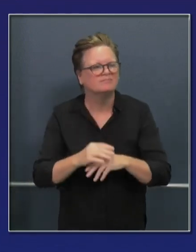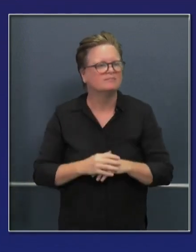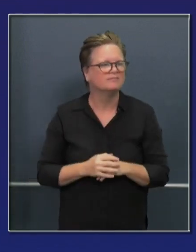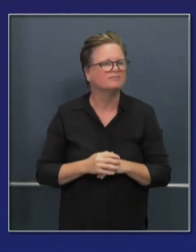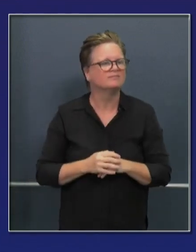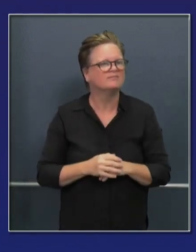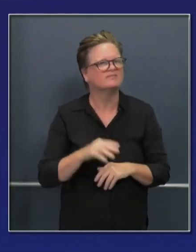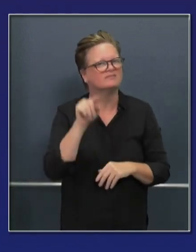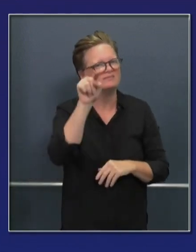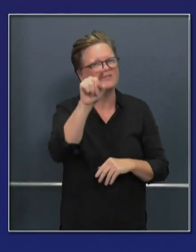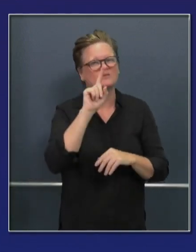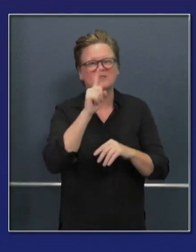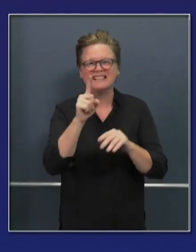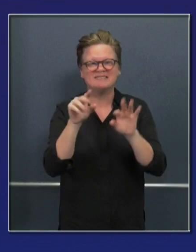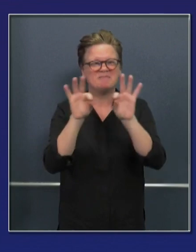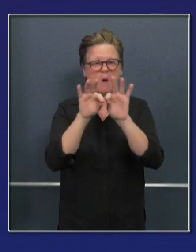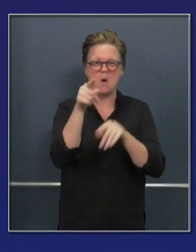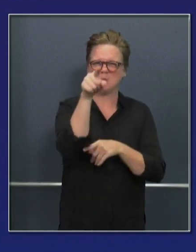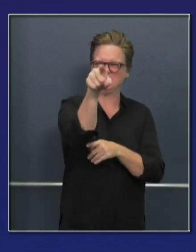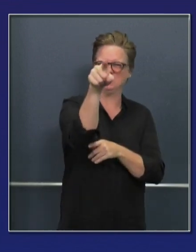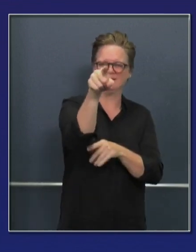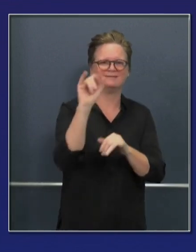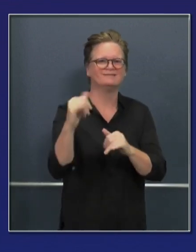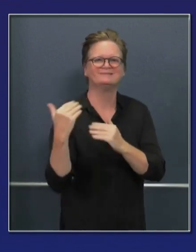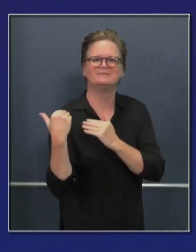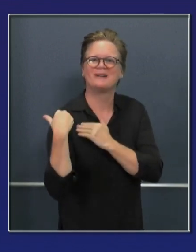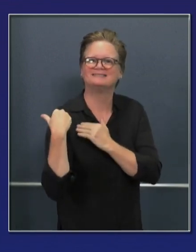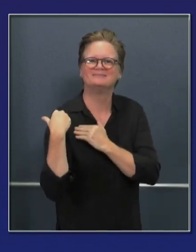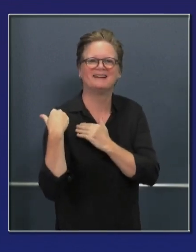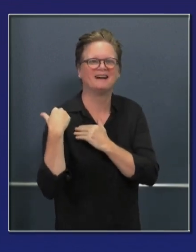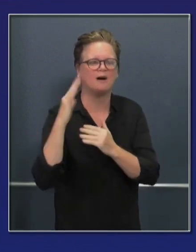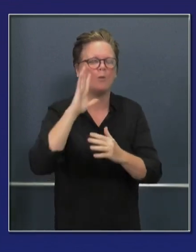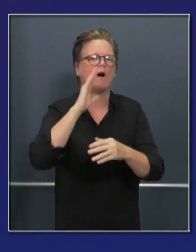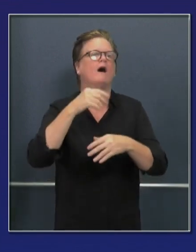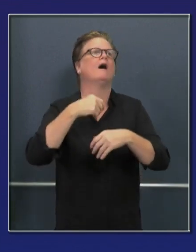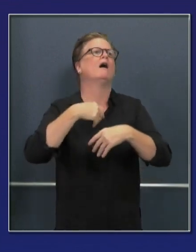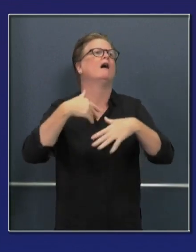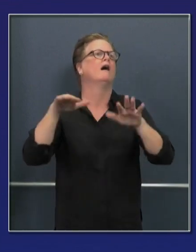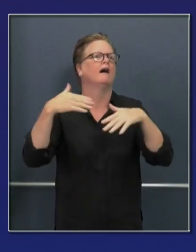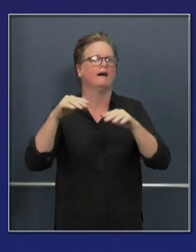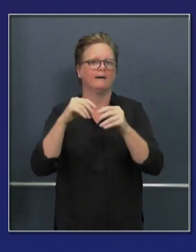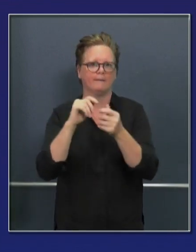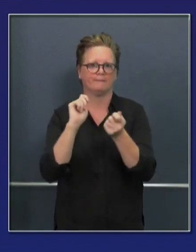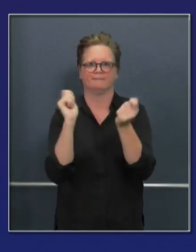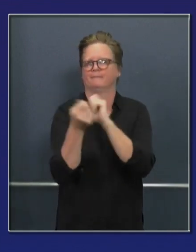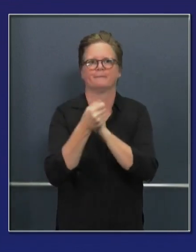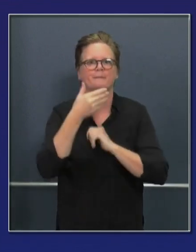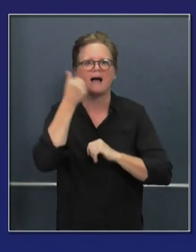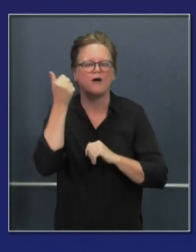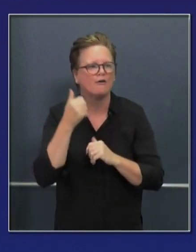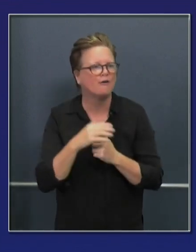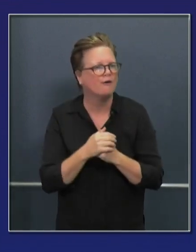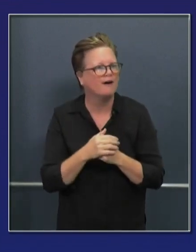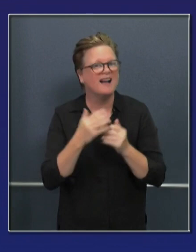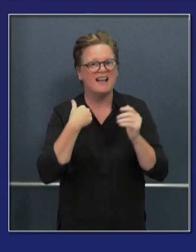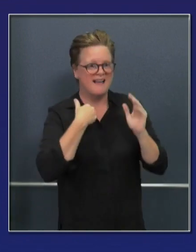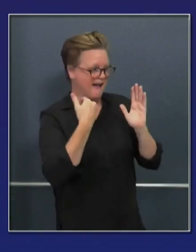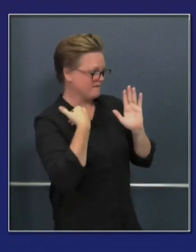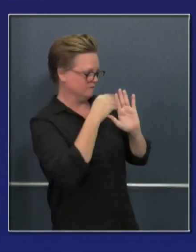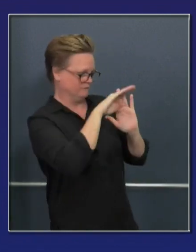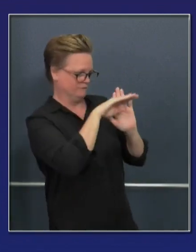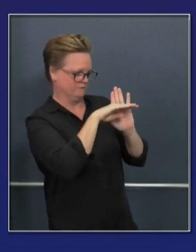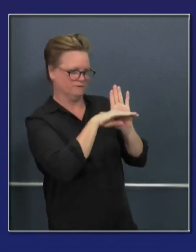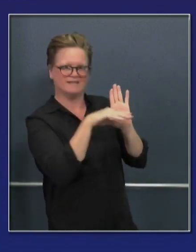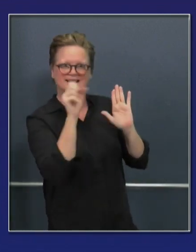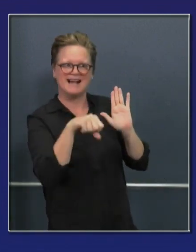future. We have agency. We can manifest the future we want as long as we're smart. And what being smart includes